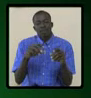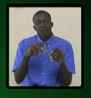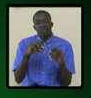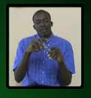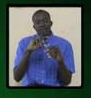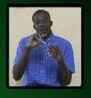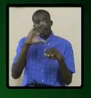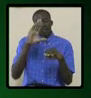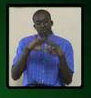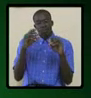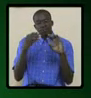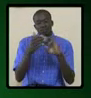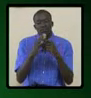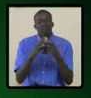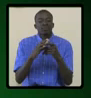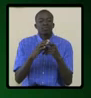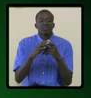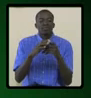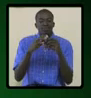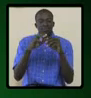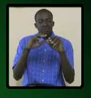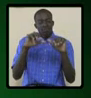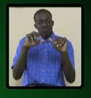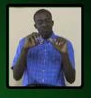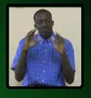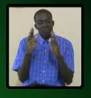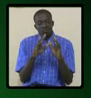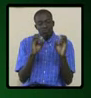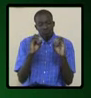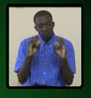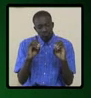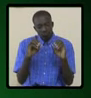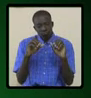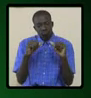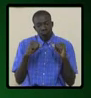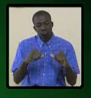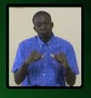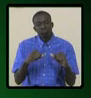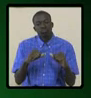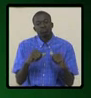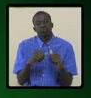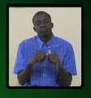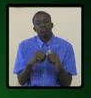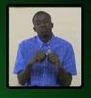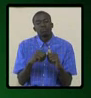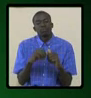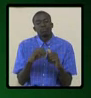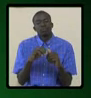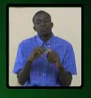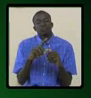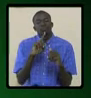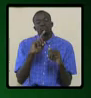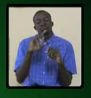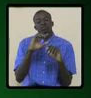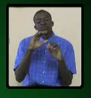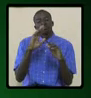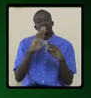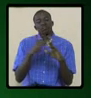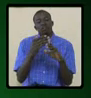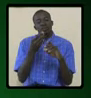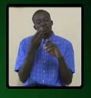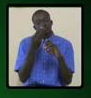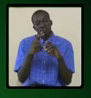means still, motionless, or not moving. It is called static because there is